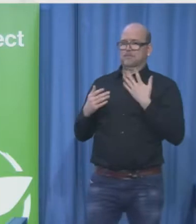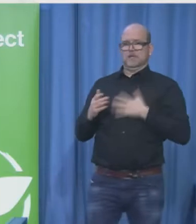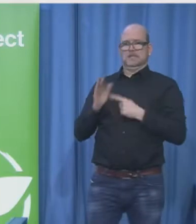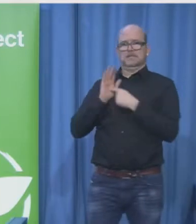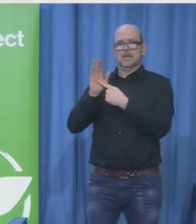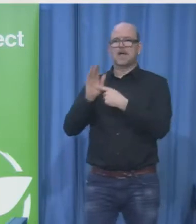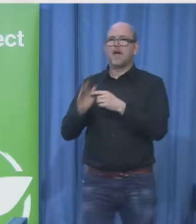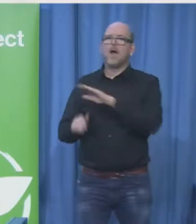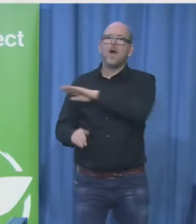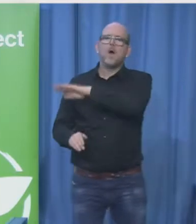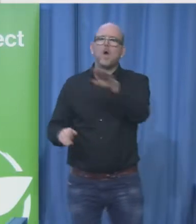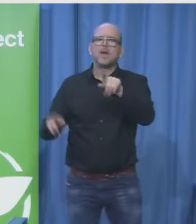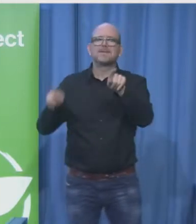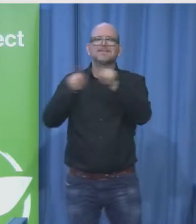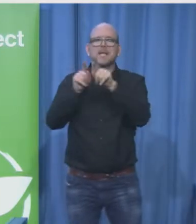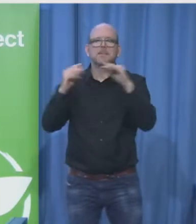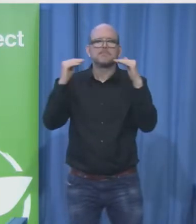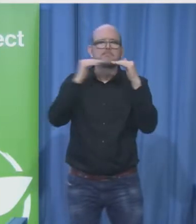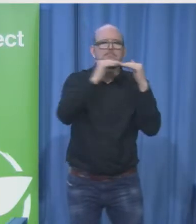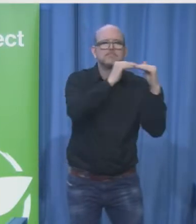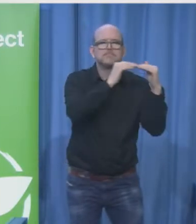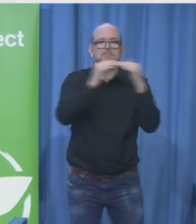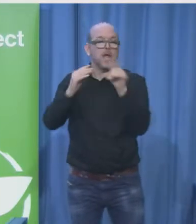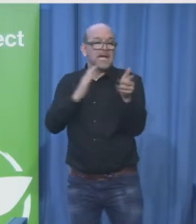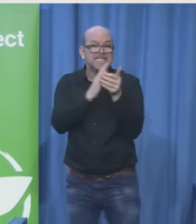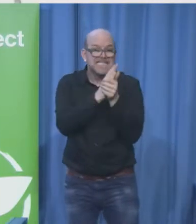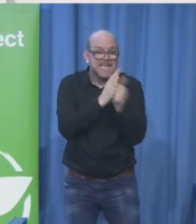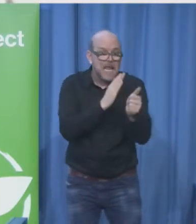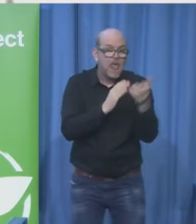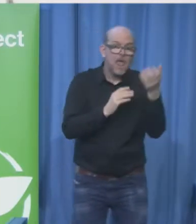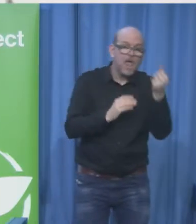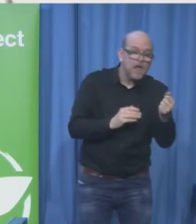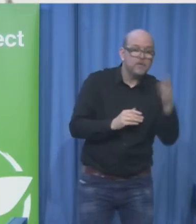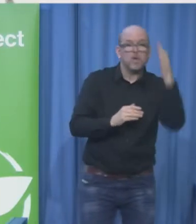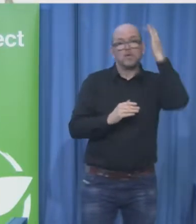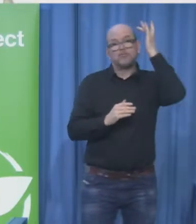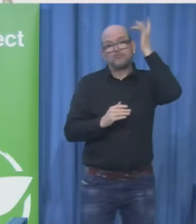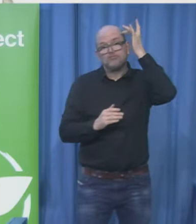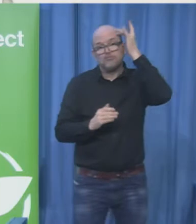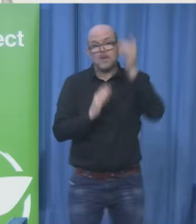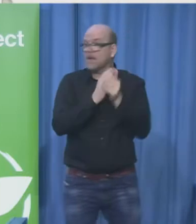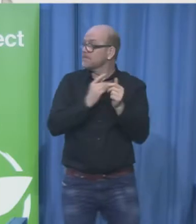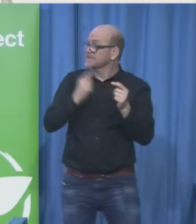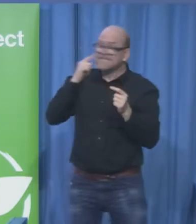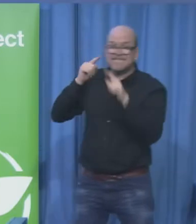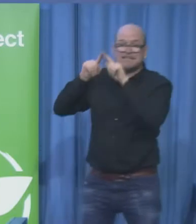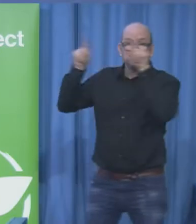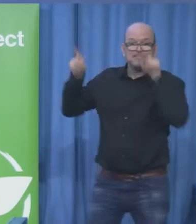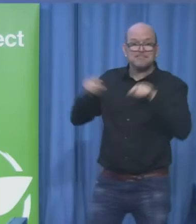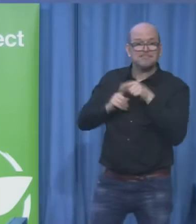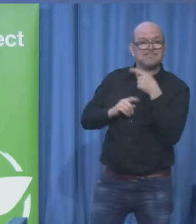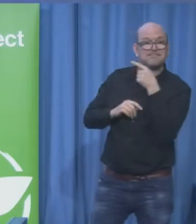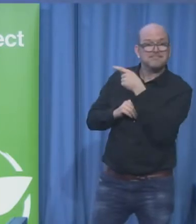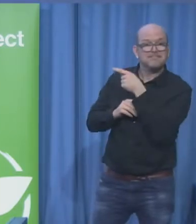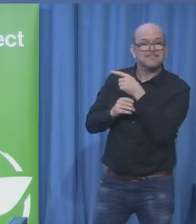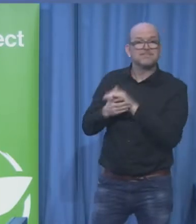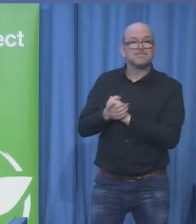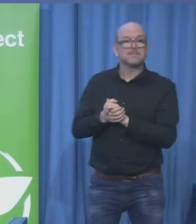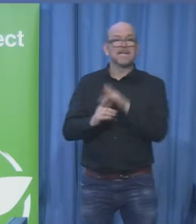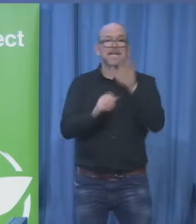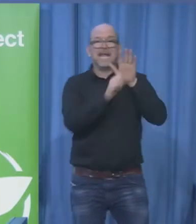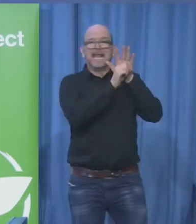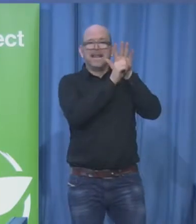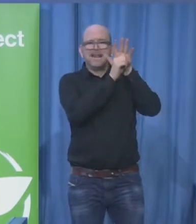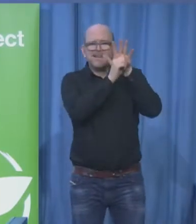why, celebrating its 15 years of existence, it was difficult